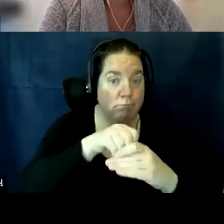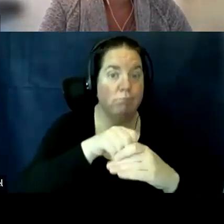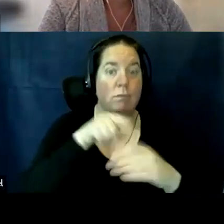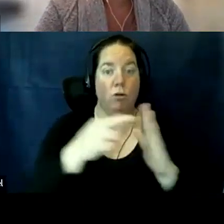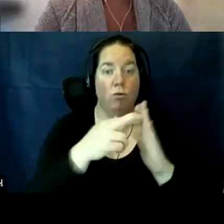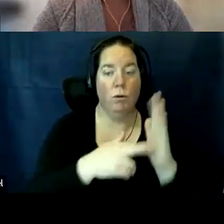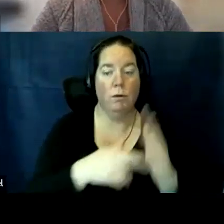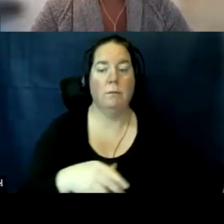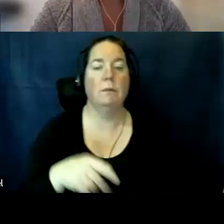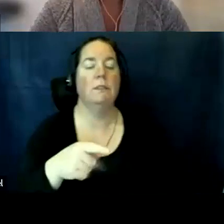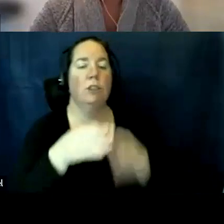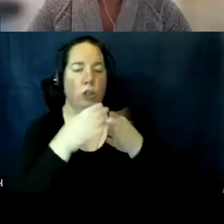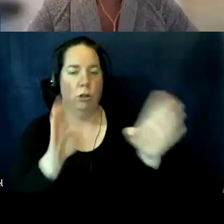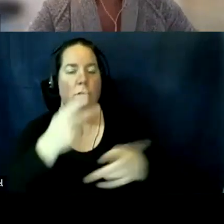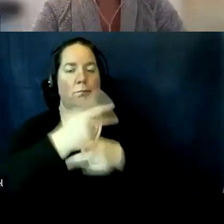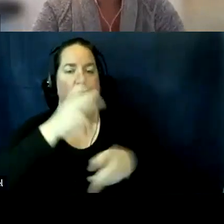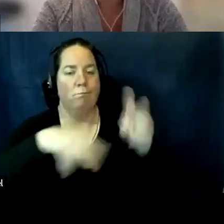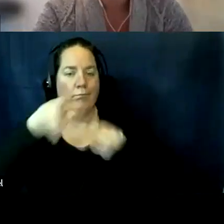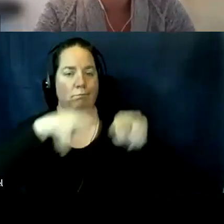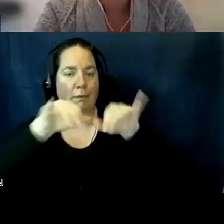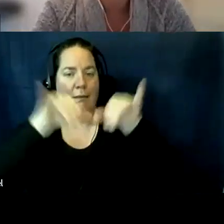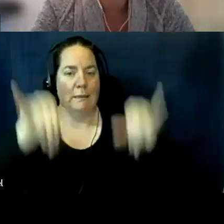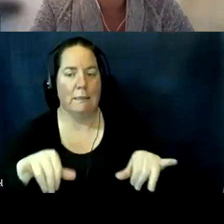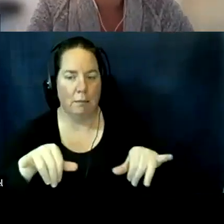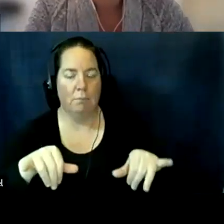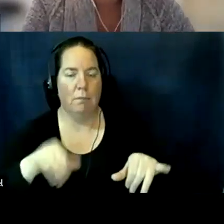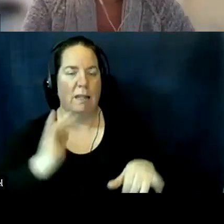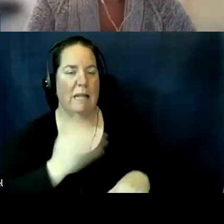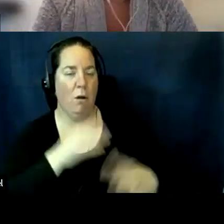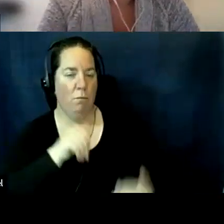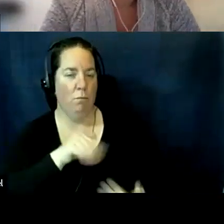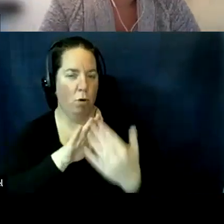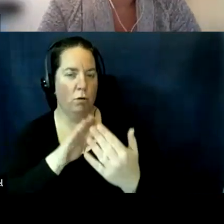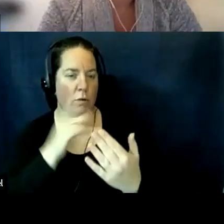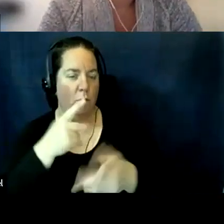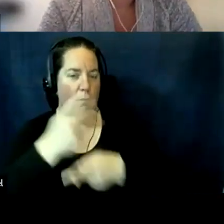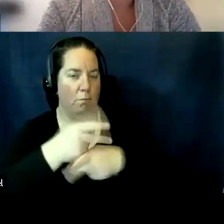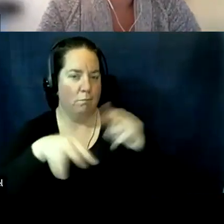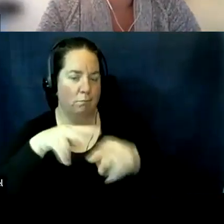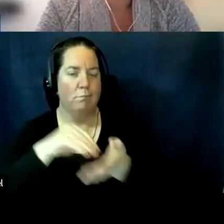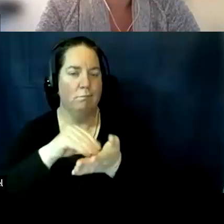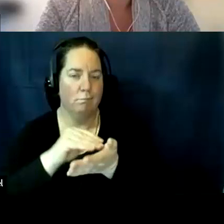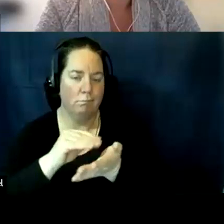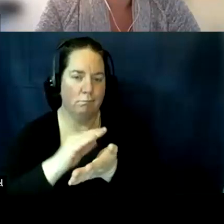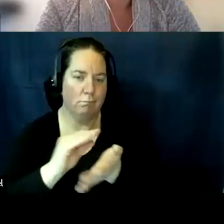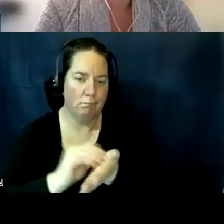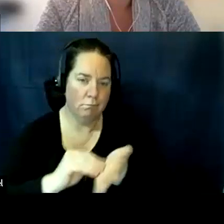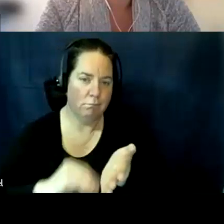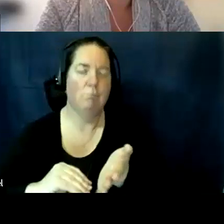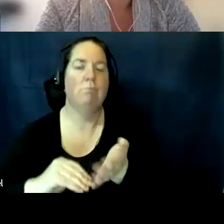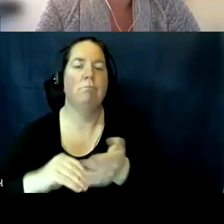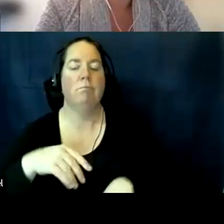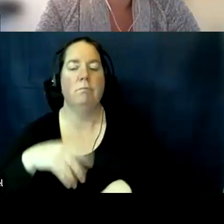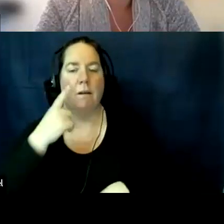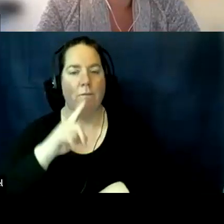the general supervision and monitoring system is the AOE's approach for monitoring, documenting, and enforcing accountability of the implementation